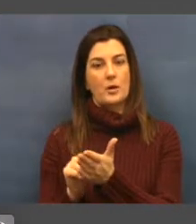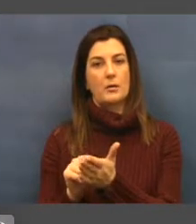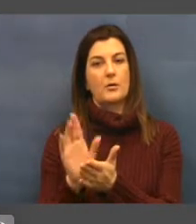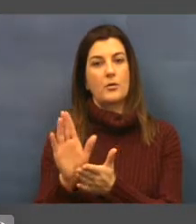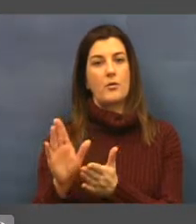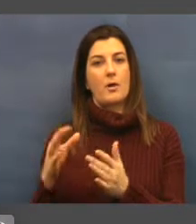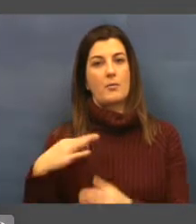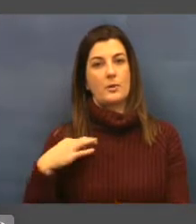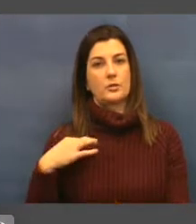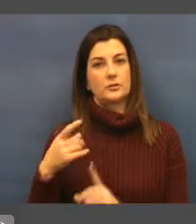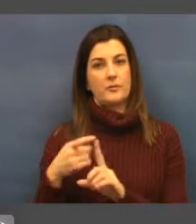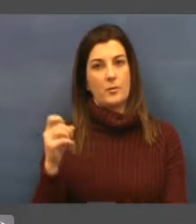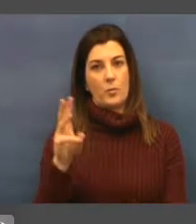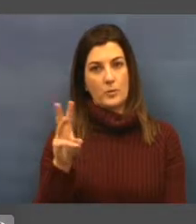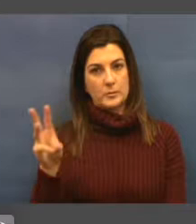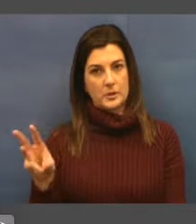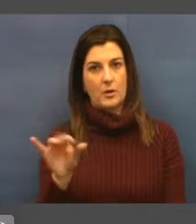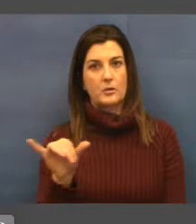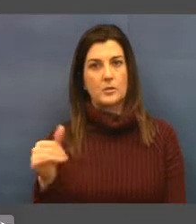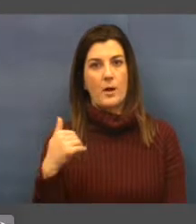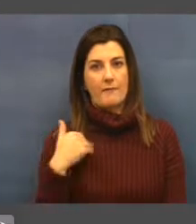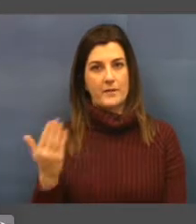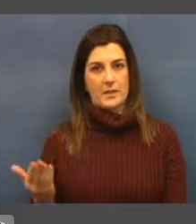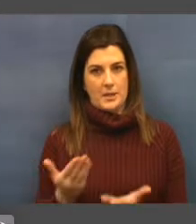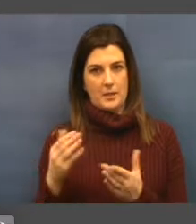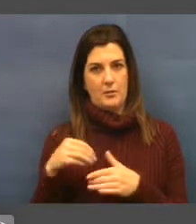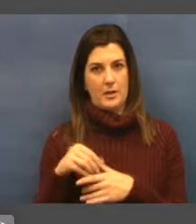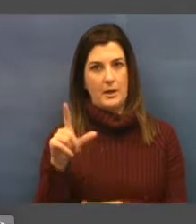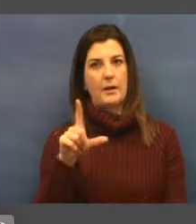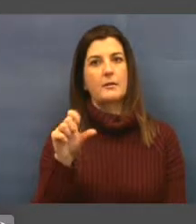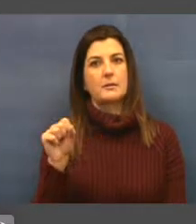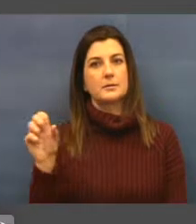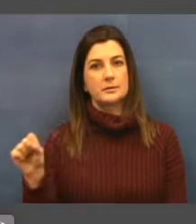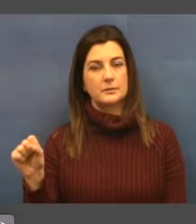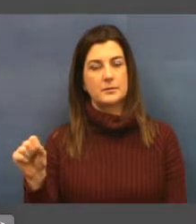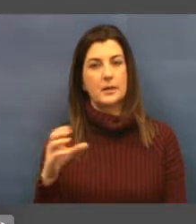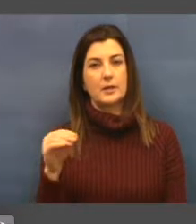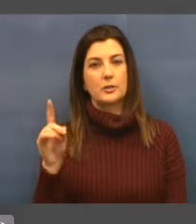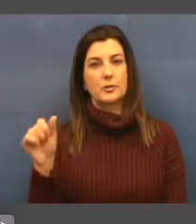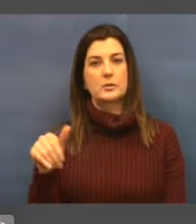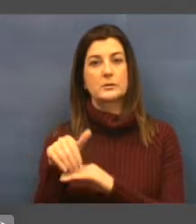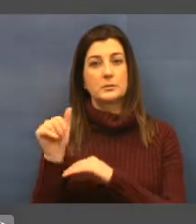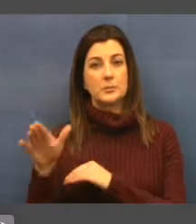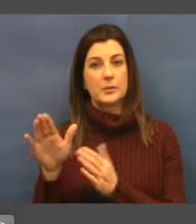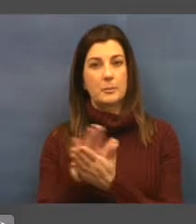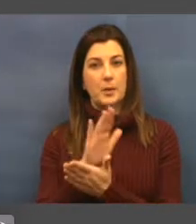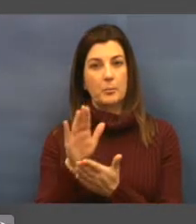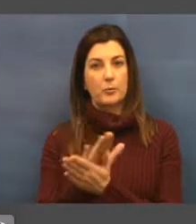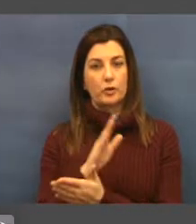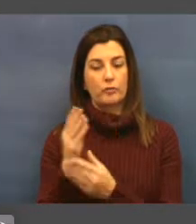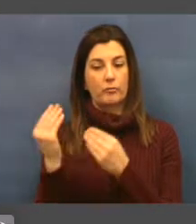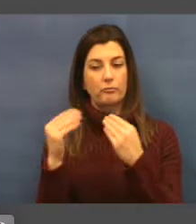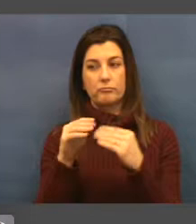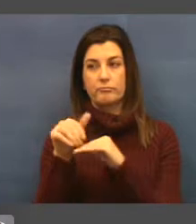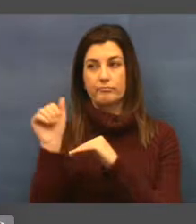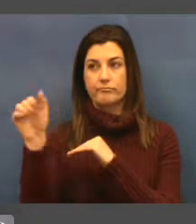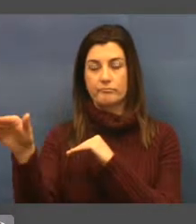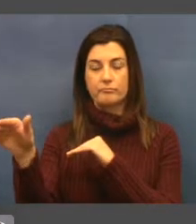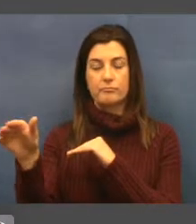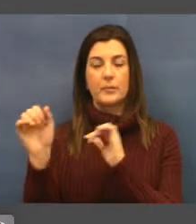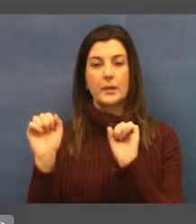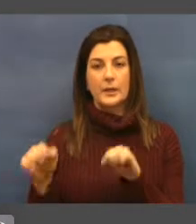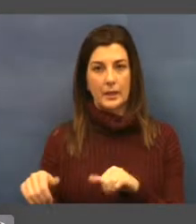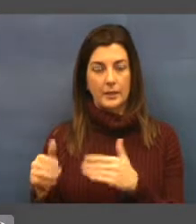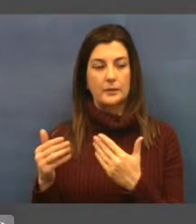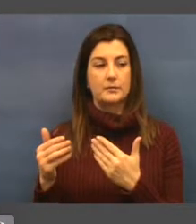website, and we also have them available here in LSS. And you can submit the paper application. You